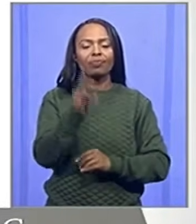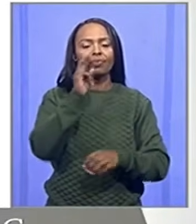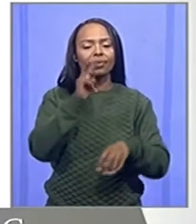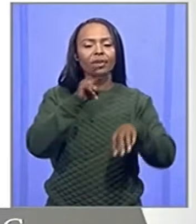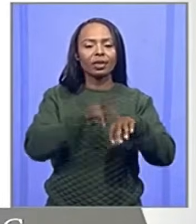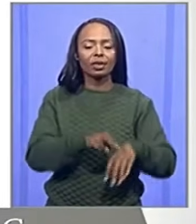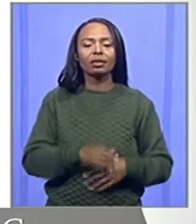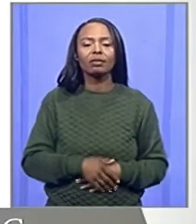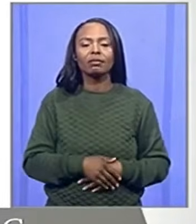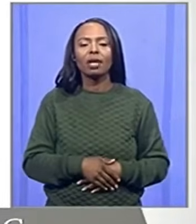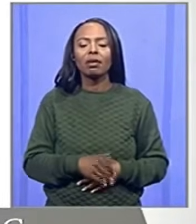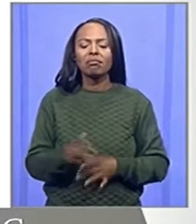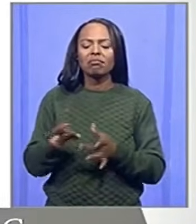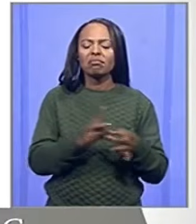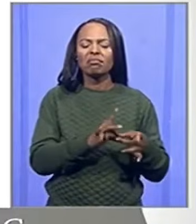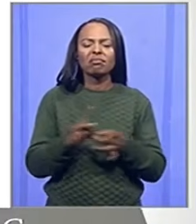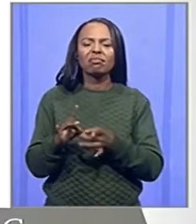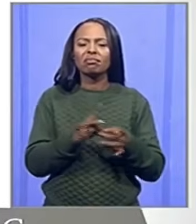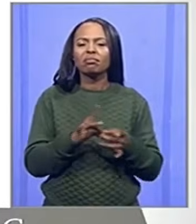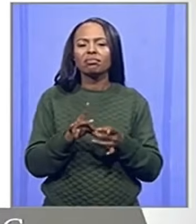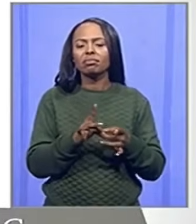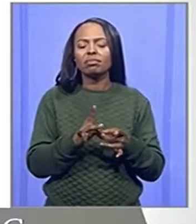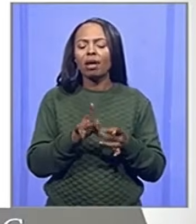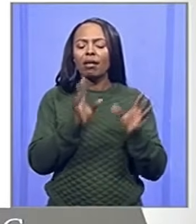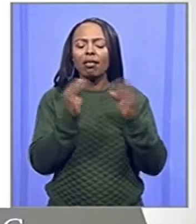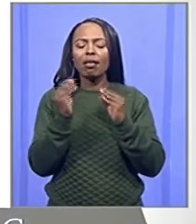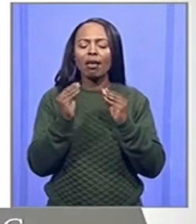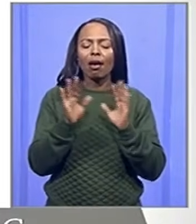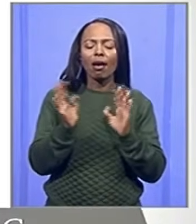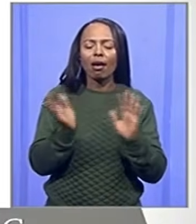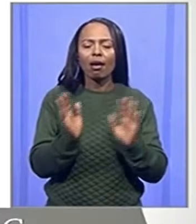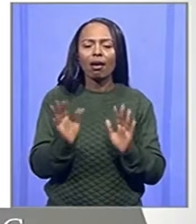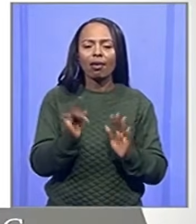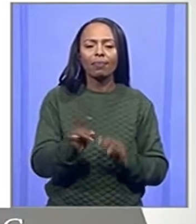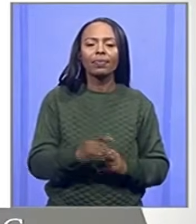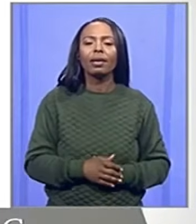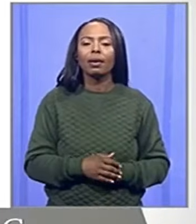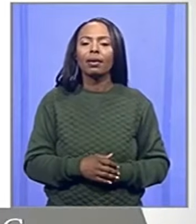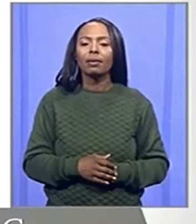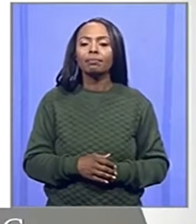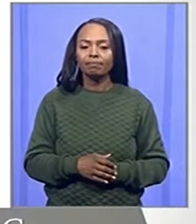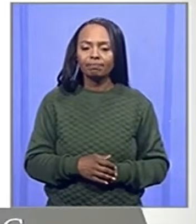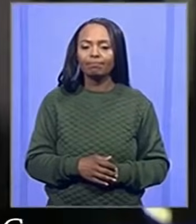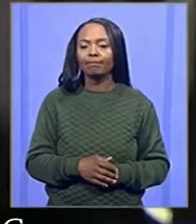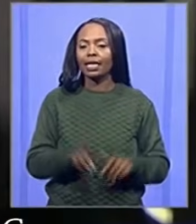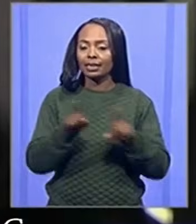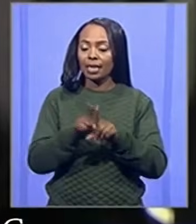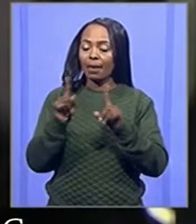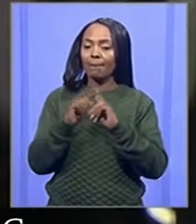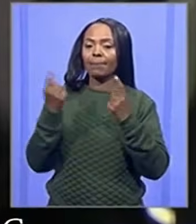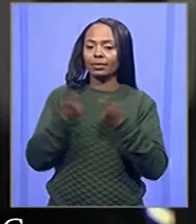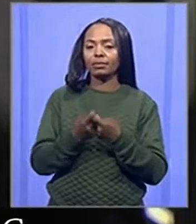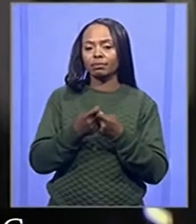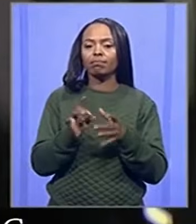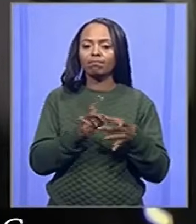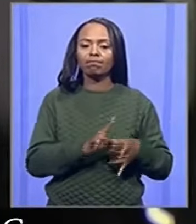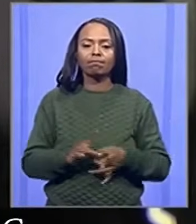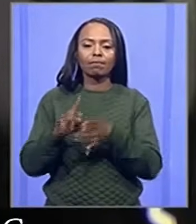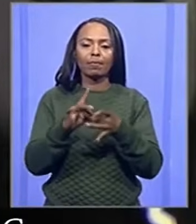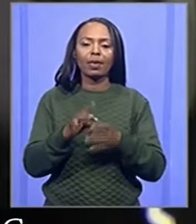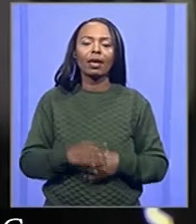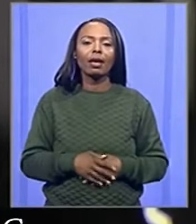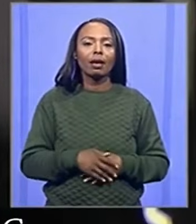that we needed to make sure that we do as a team. Bafana ba swanetše